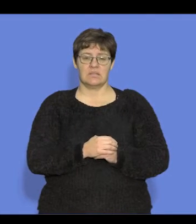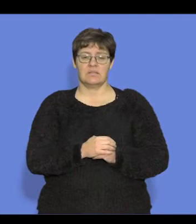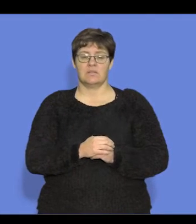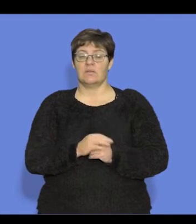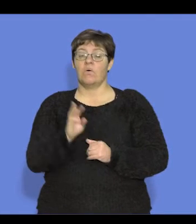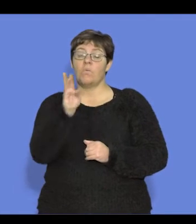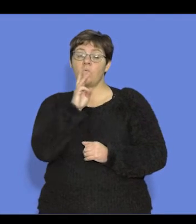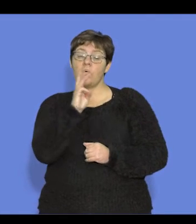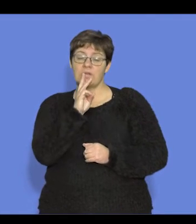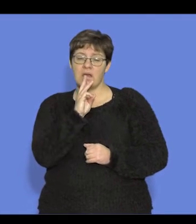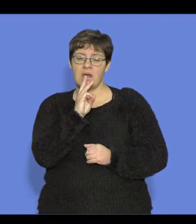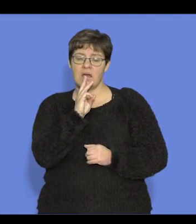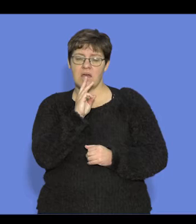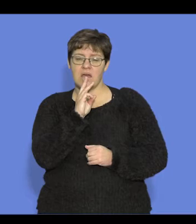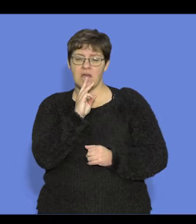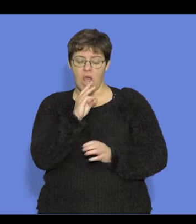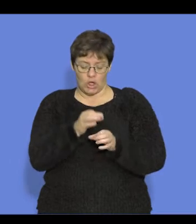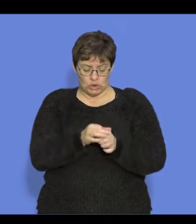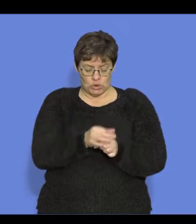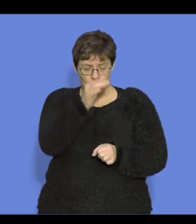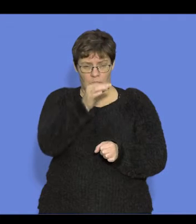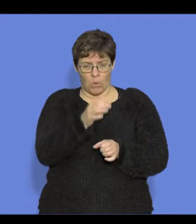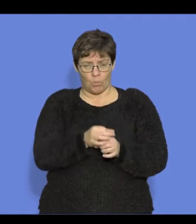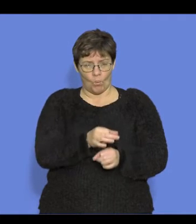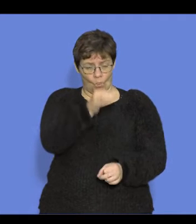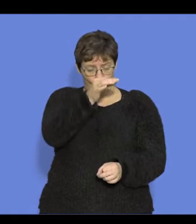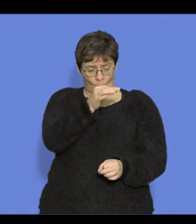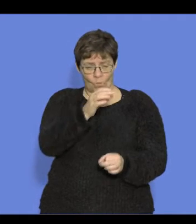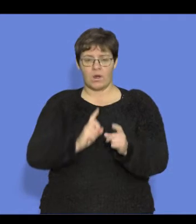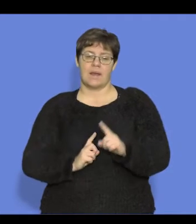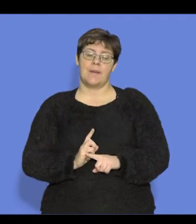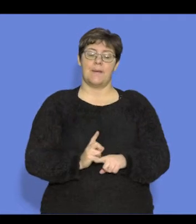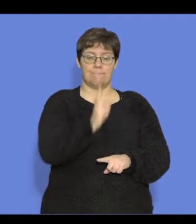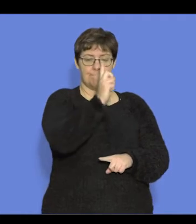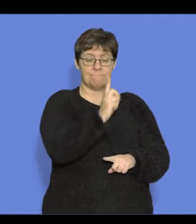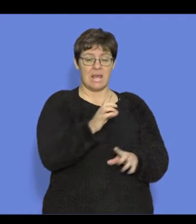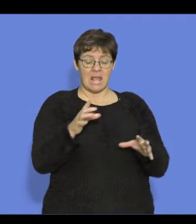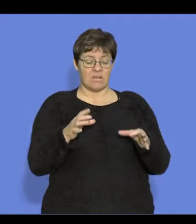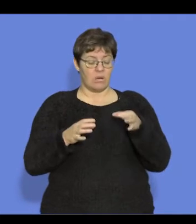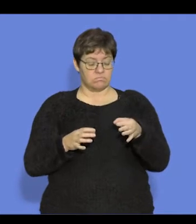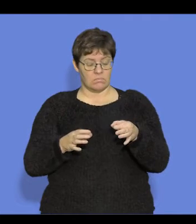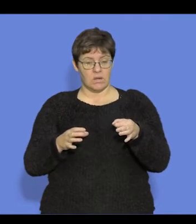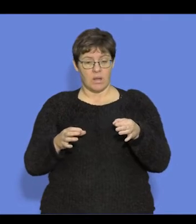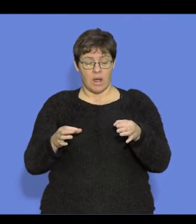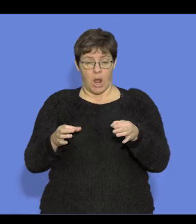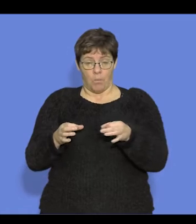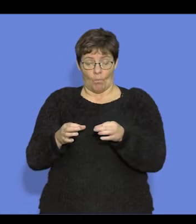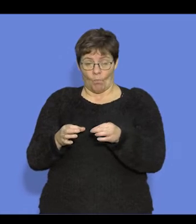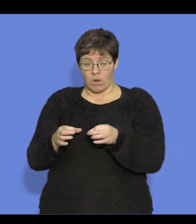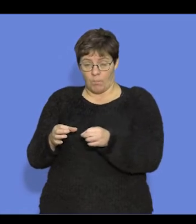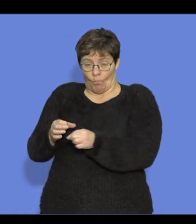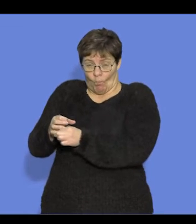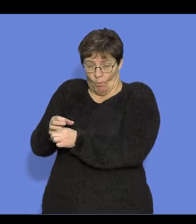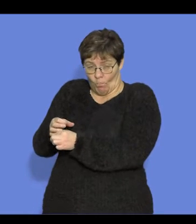up narrow tubes. And the narrower the tube, the higher the